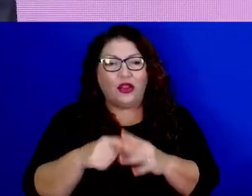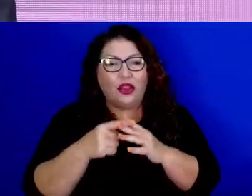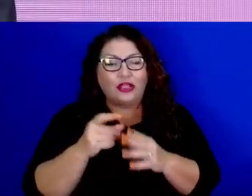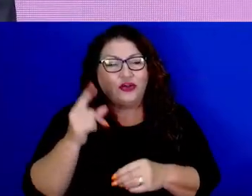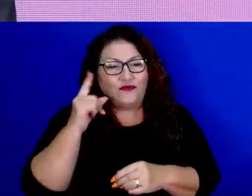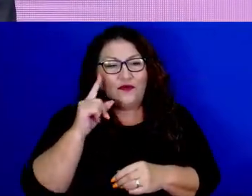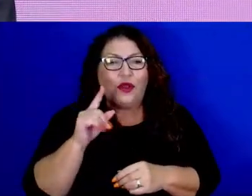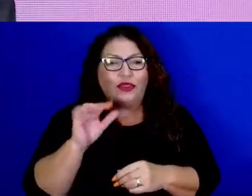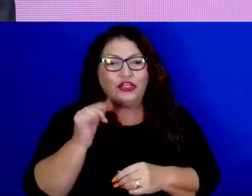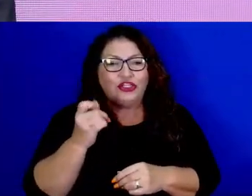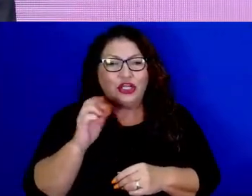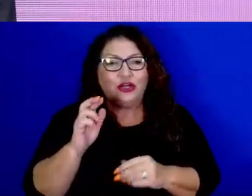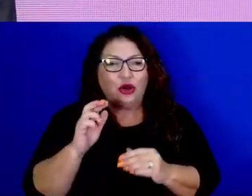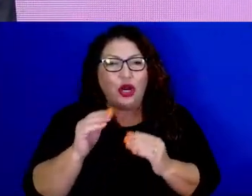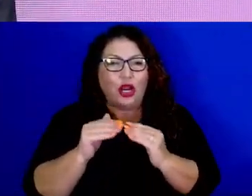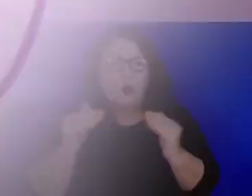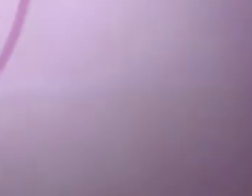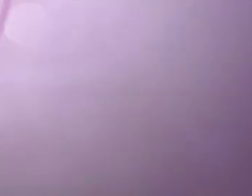year.